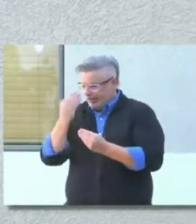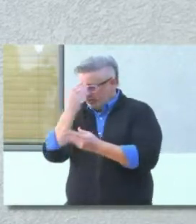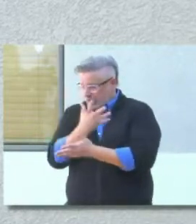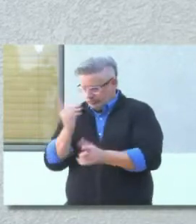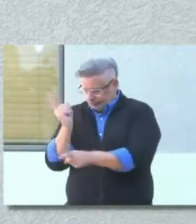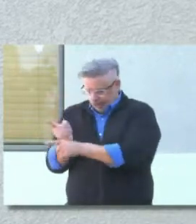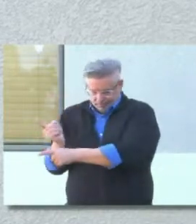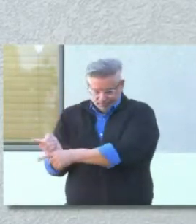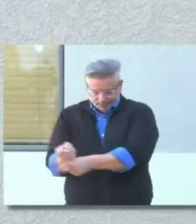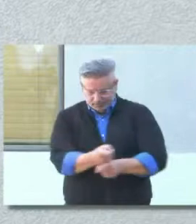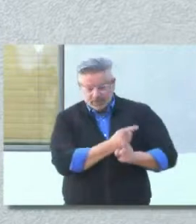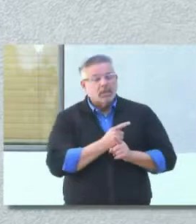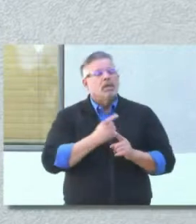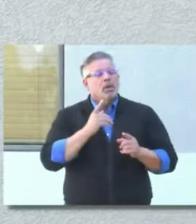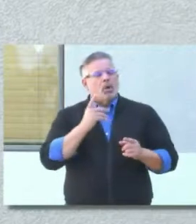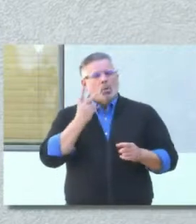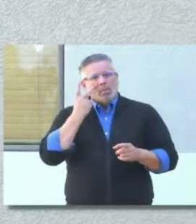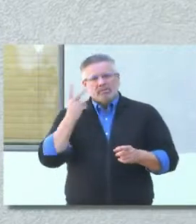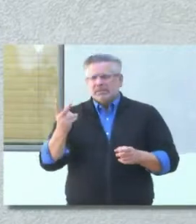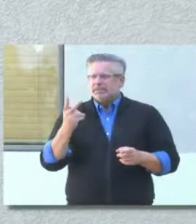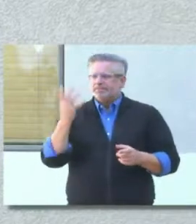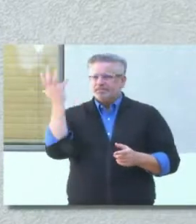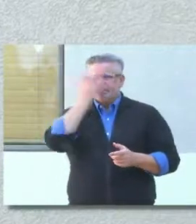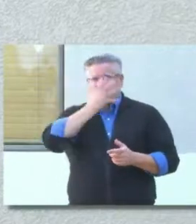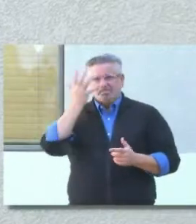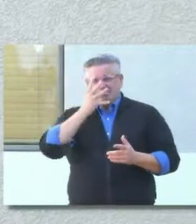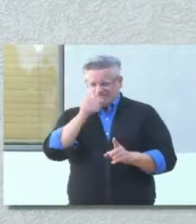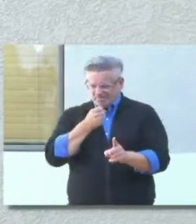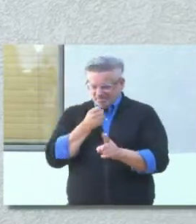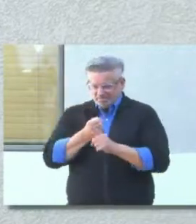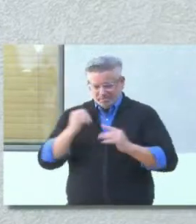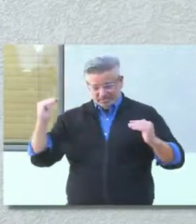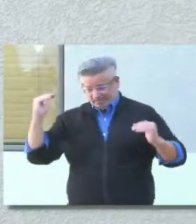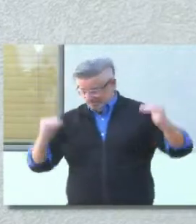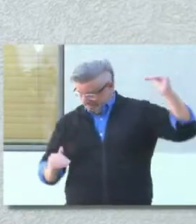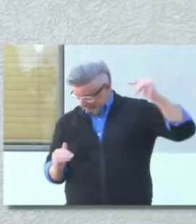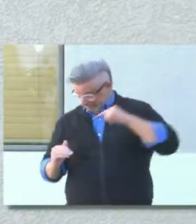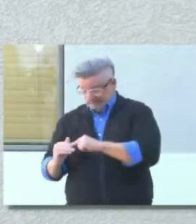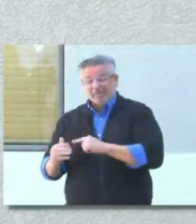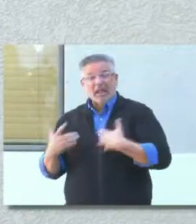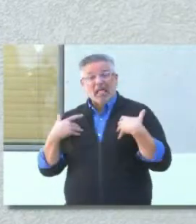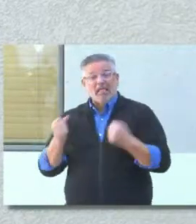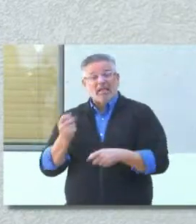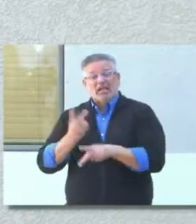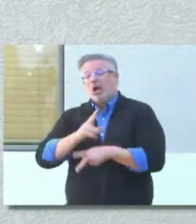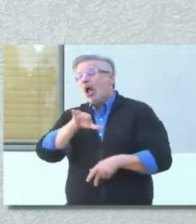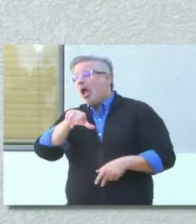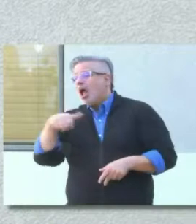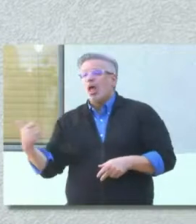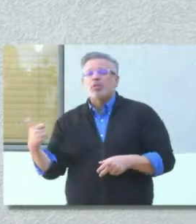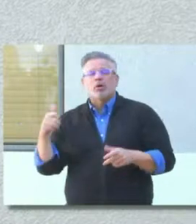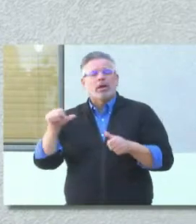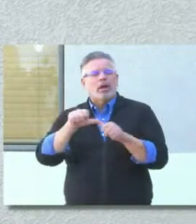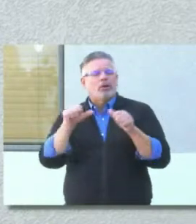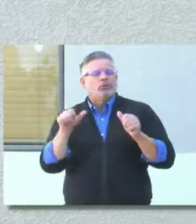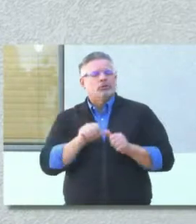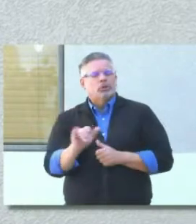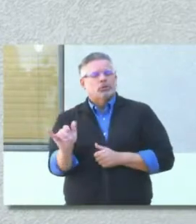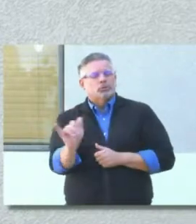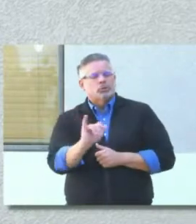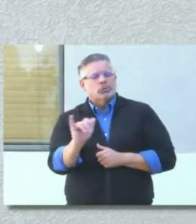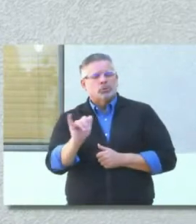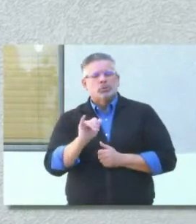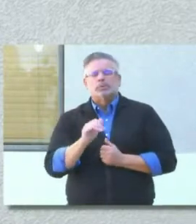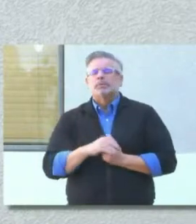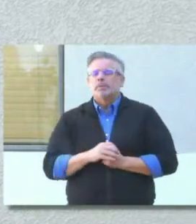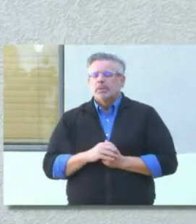absolutely true. We've seen the devastating impact of inequities in health care and other social areas, social